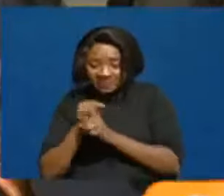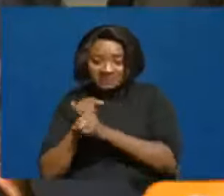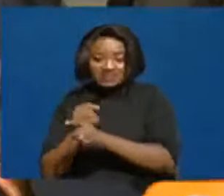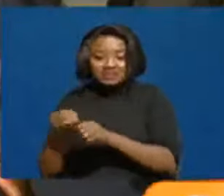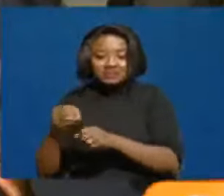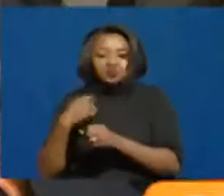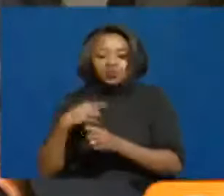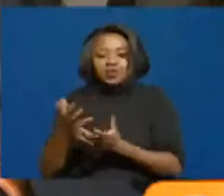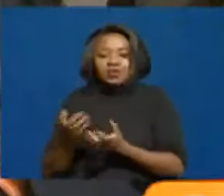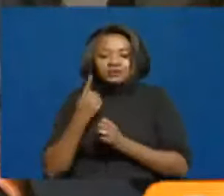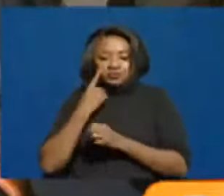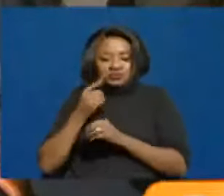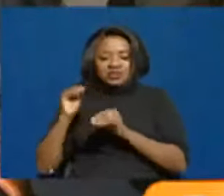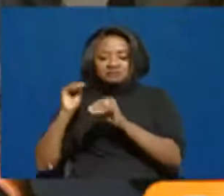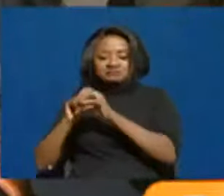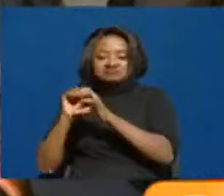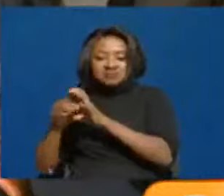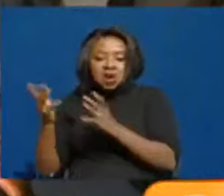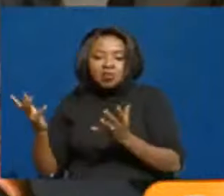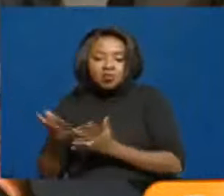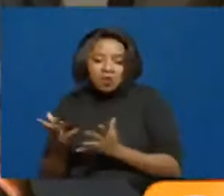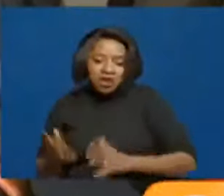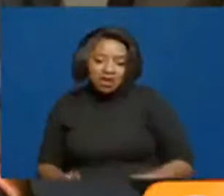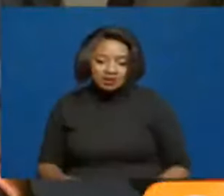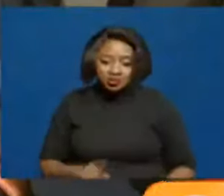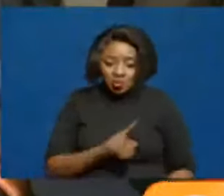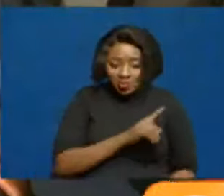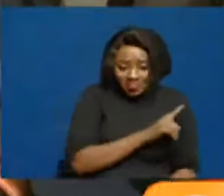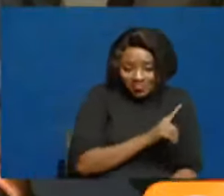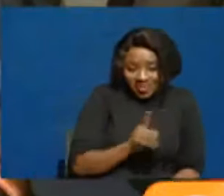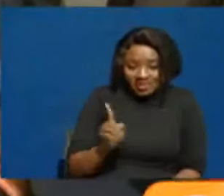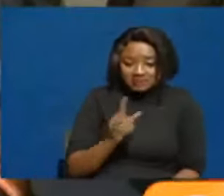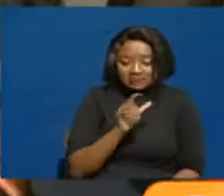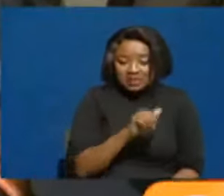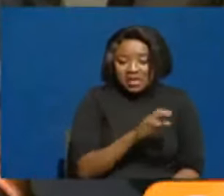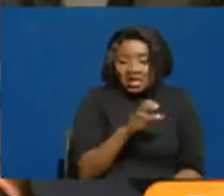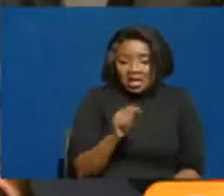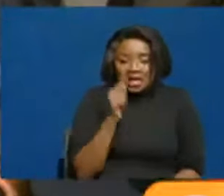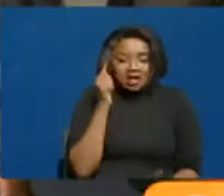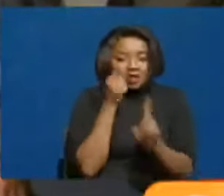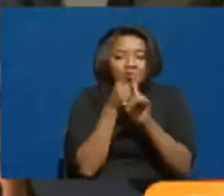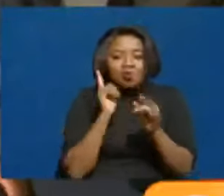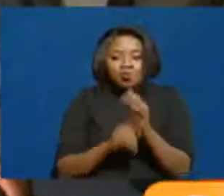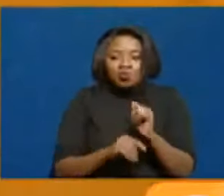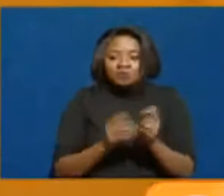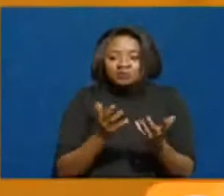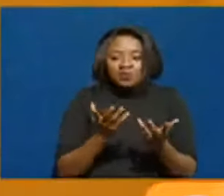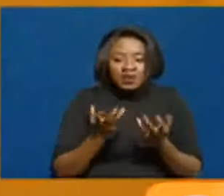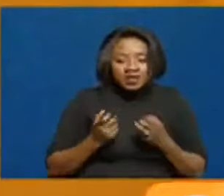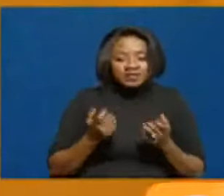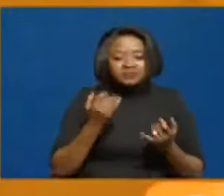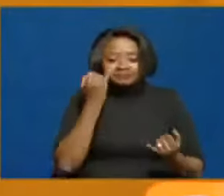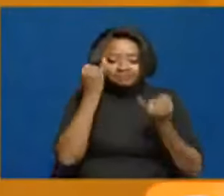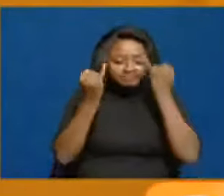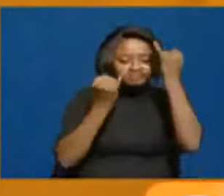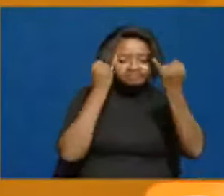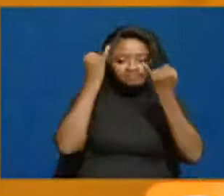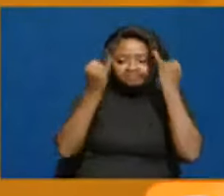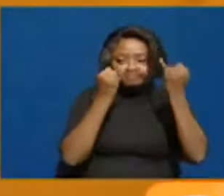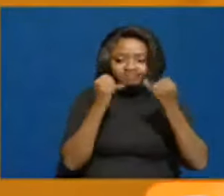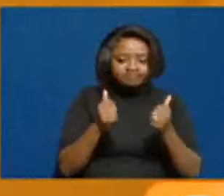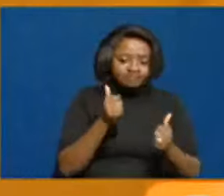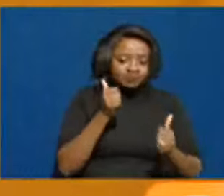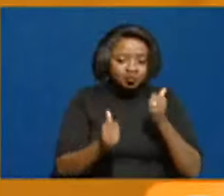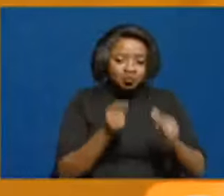sector. So the Act provides for incentivizing what incentives needs to be put in place so that